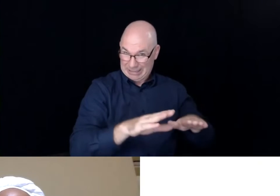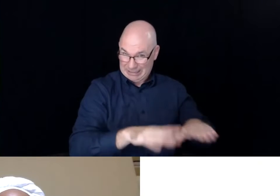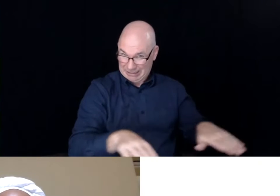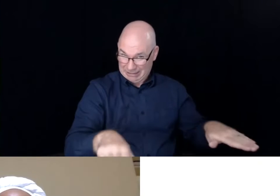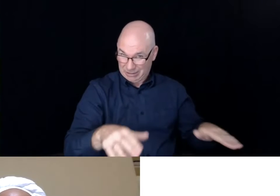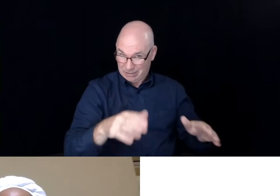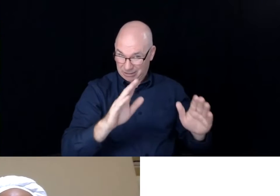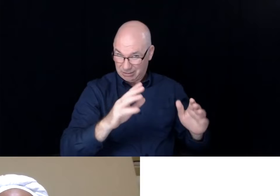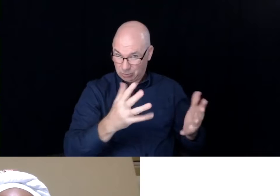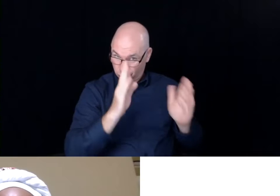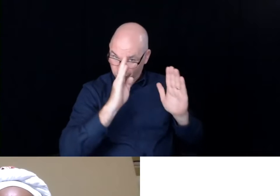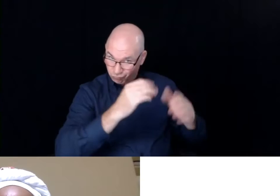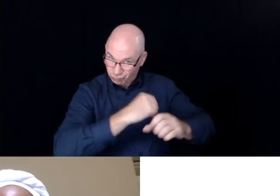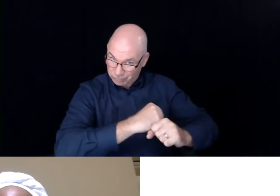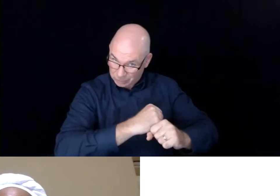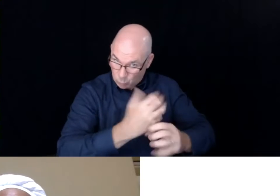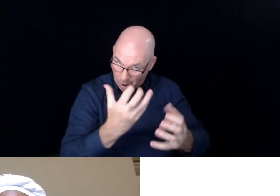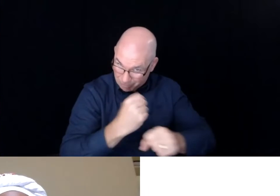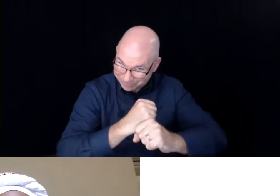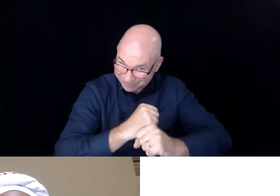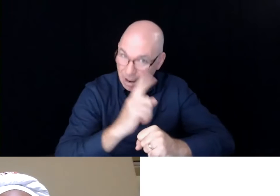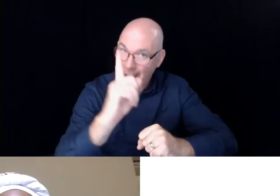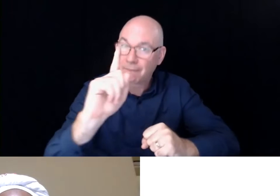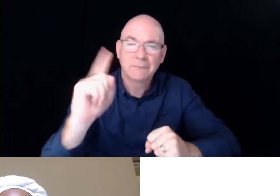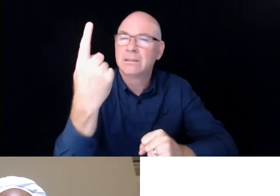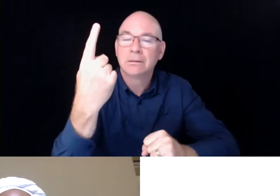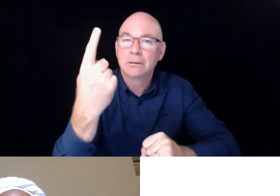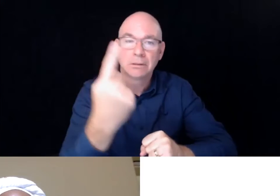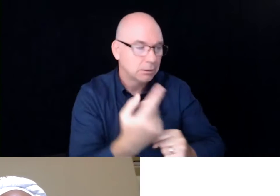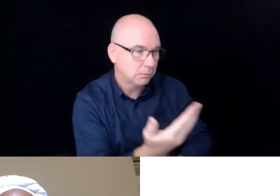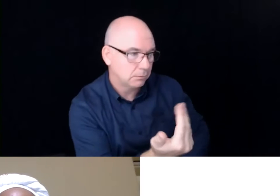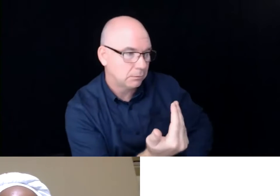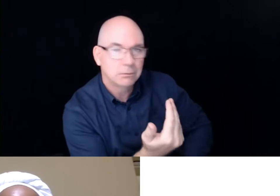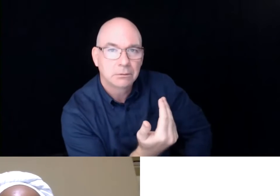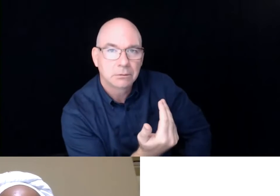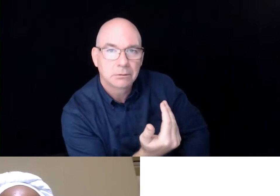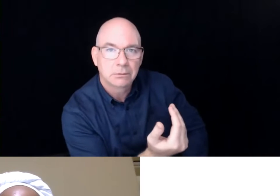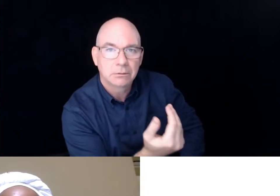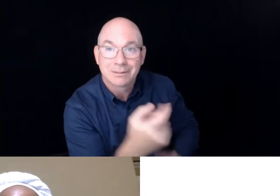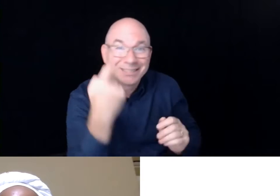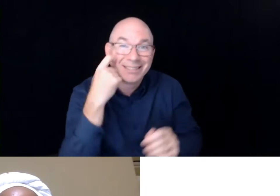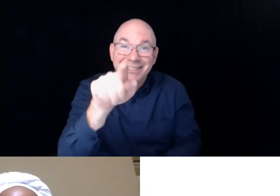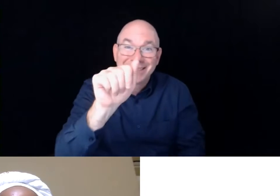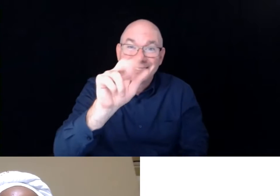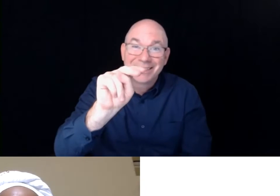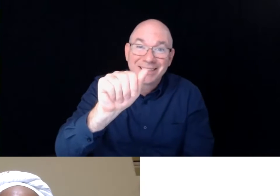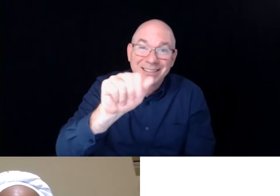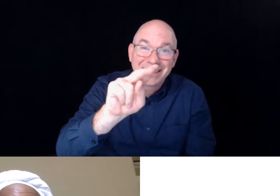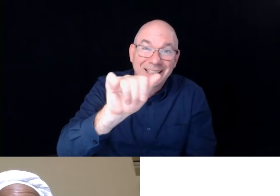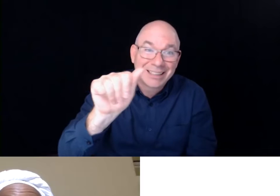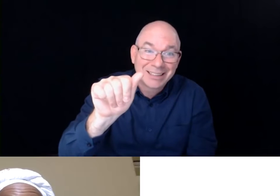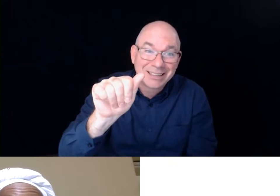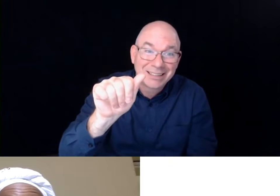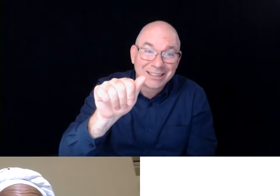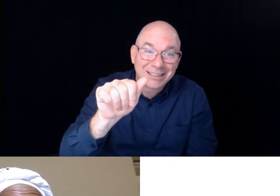have to first listen to them. You have to hear them, okay? For example, Anaya, you can't tell, I can't know you